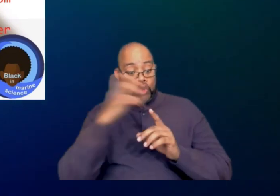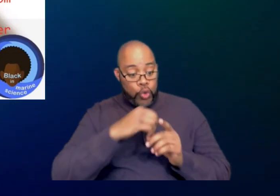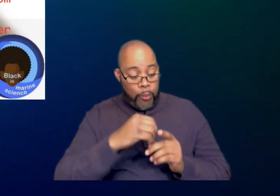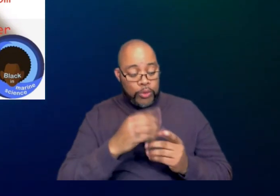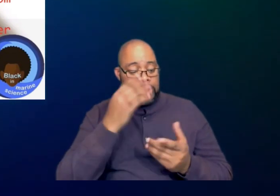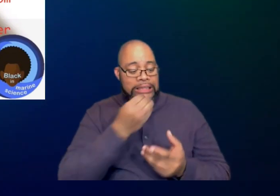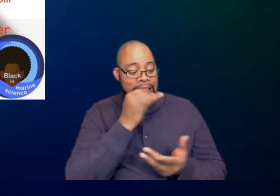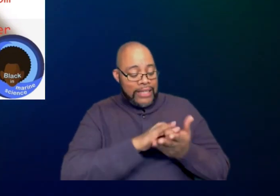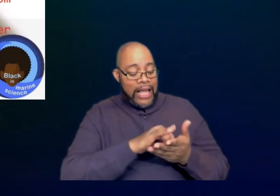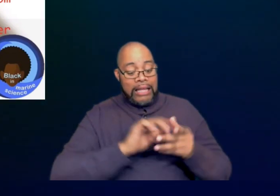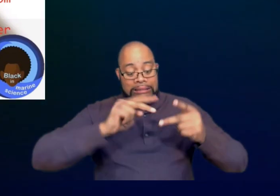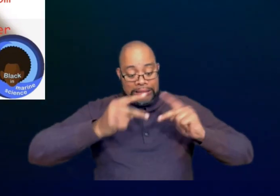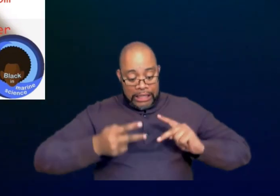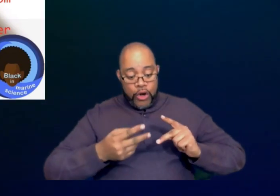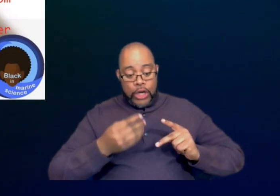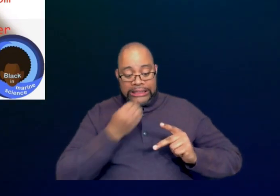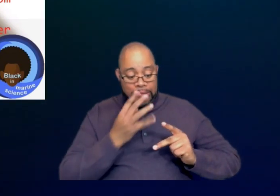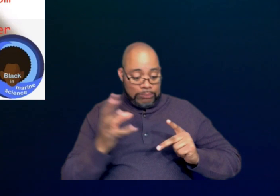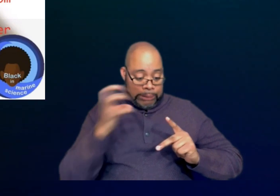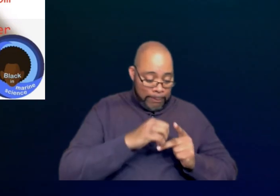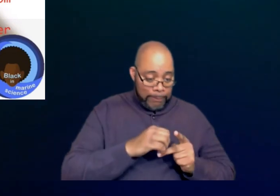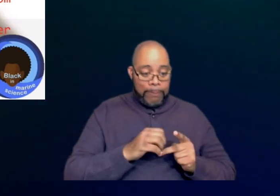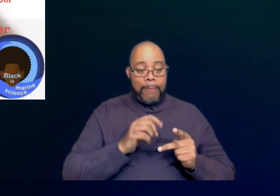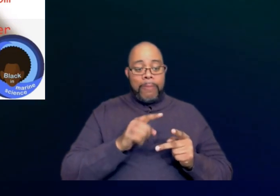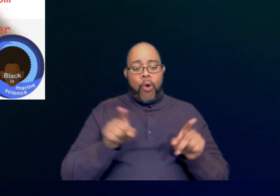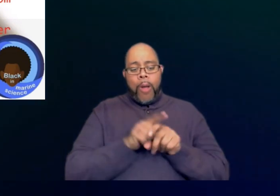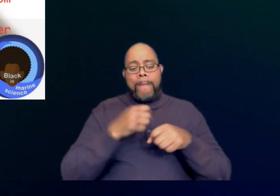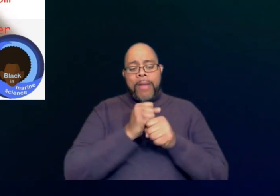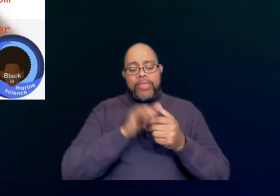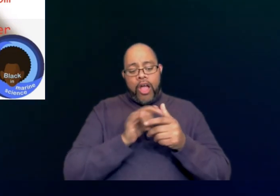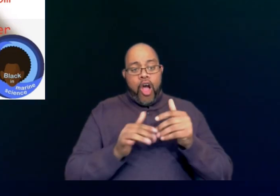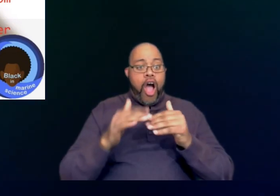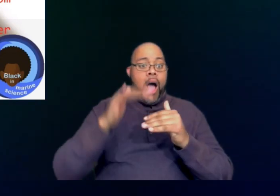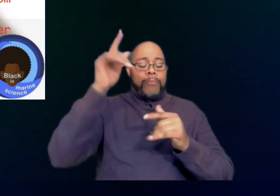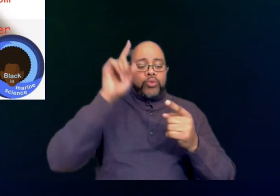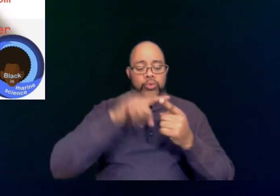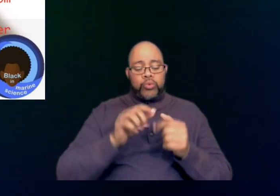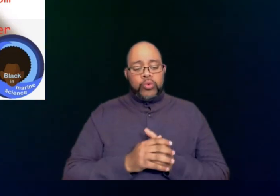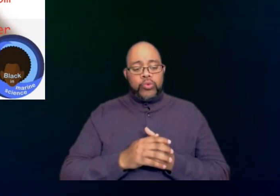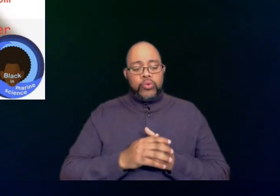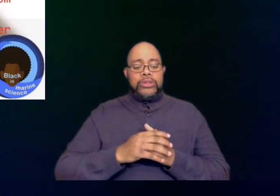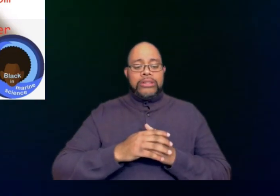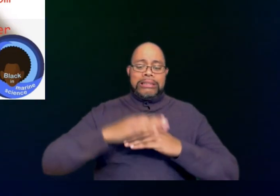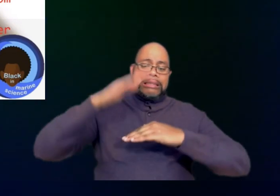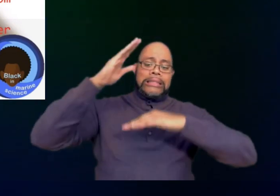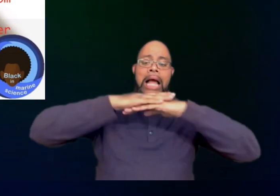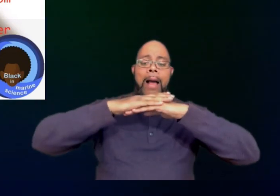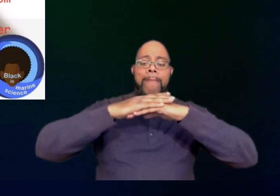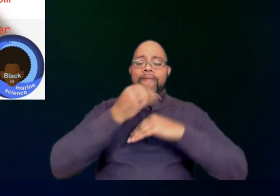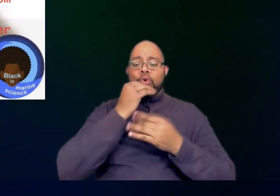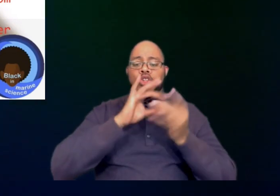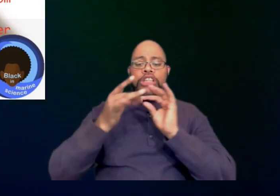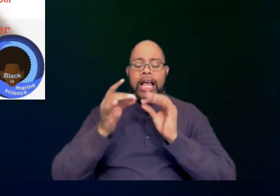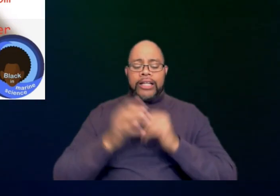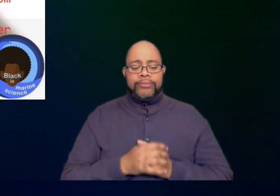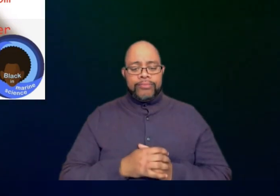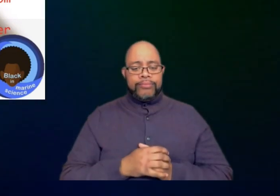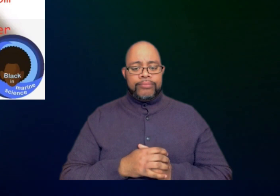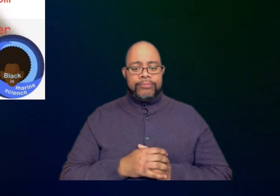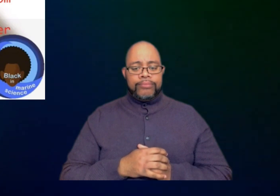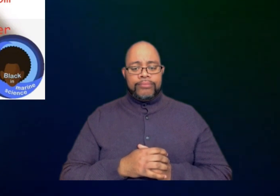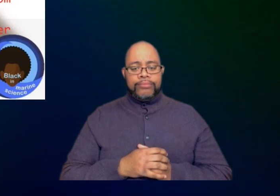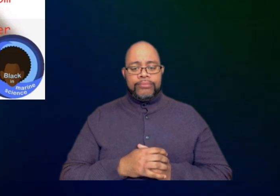are going to eat, and then the secondary consumers are going to eat, and it's going to make its way all the way up to the tertiary